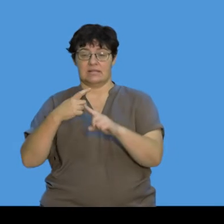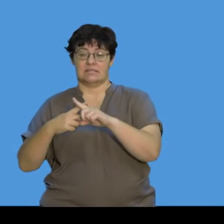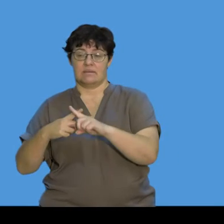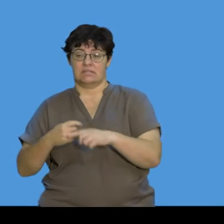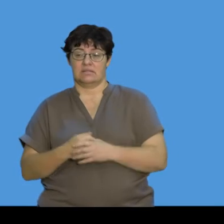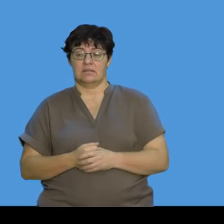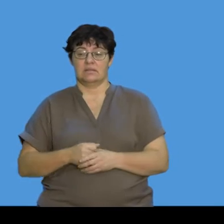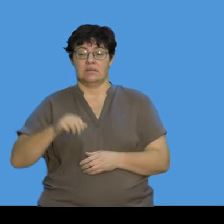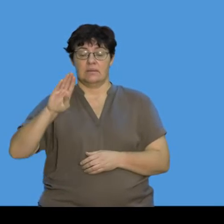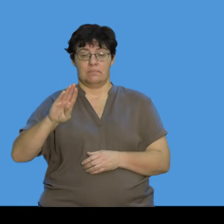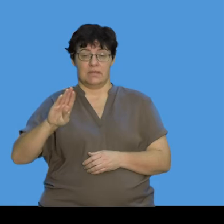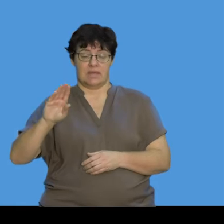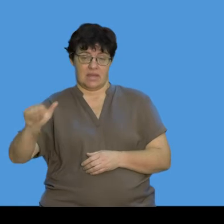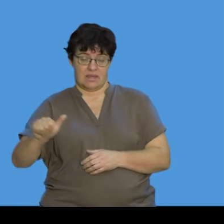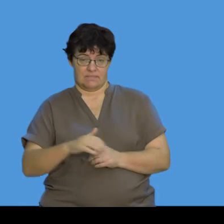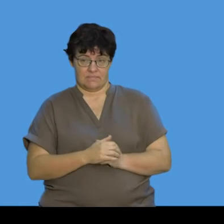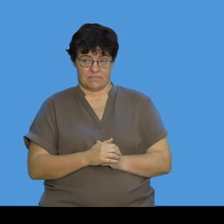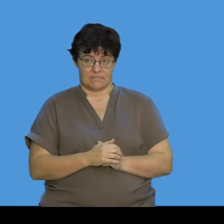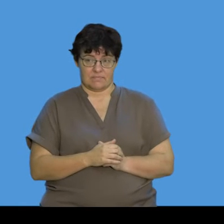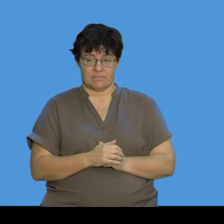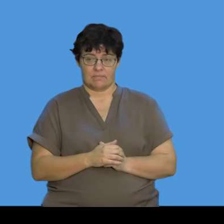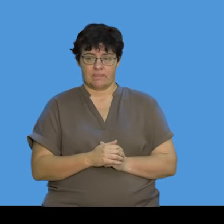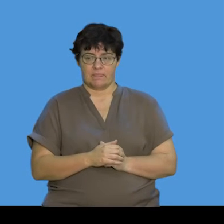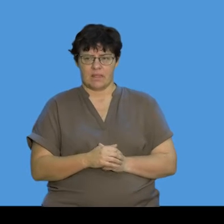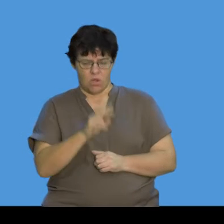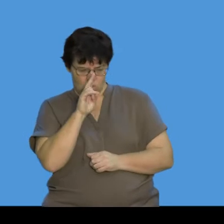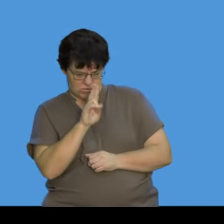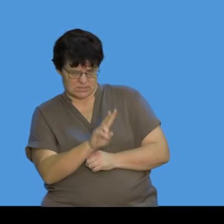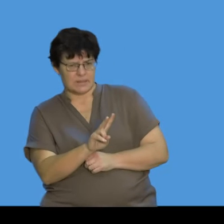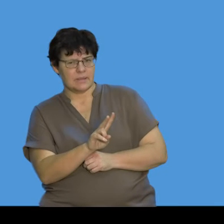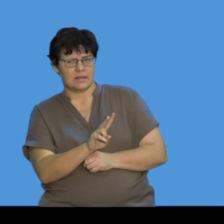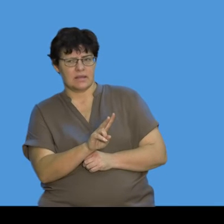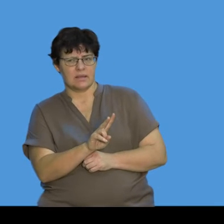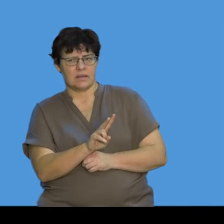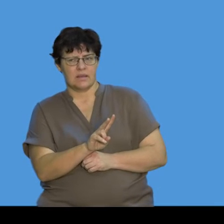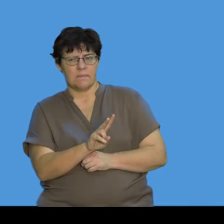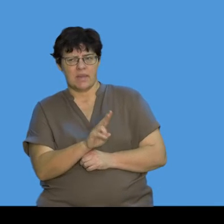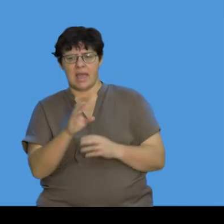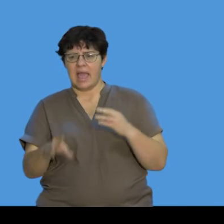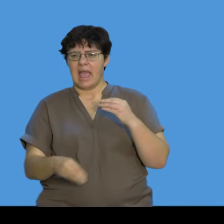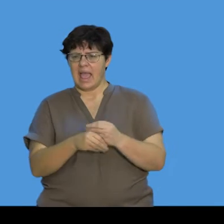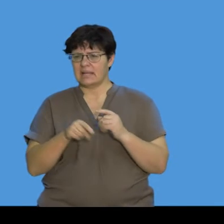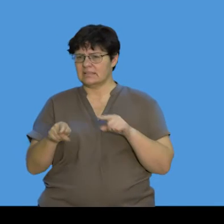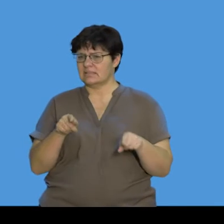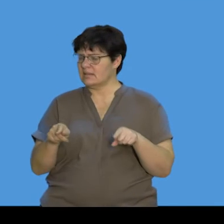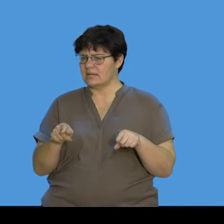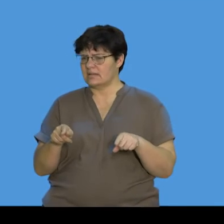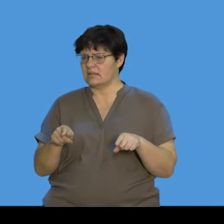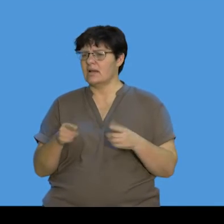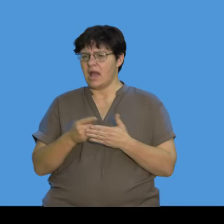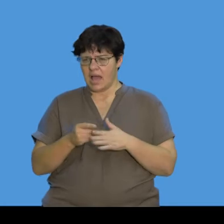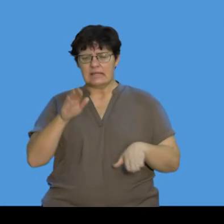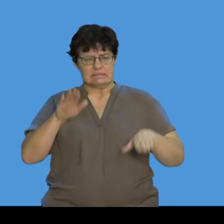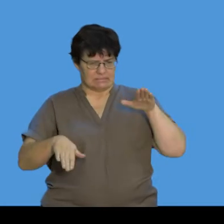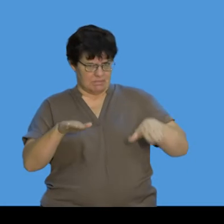BE multiplied by BA. Now you can already see that if I was to add these two,